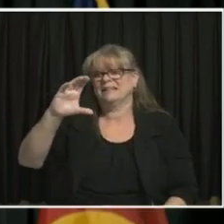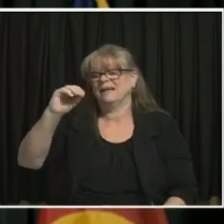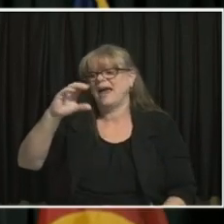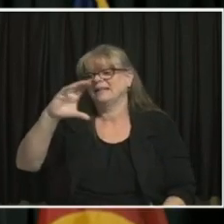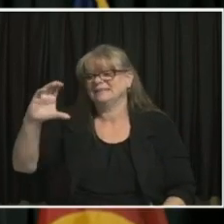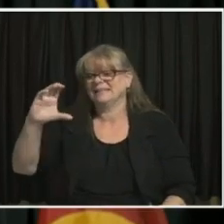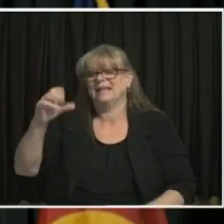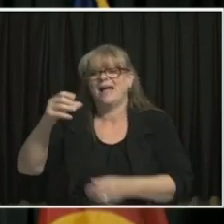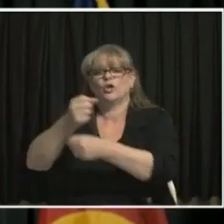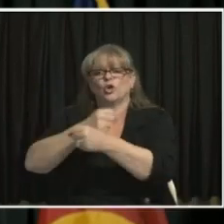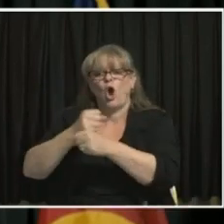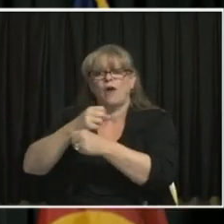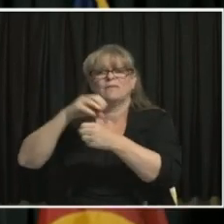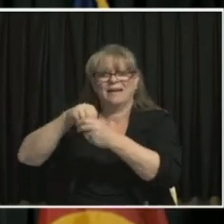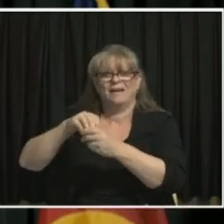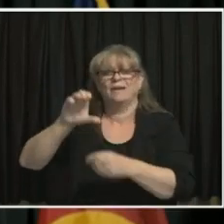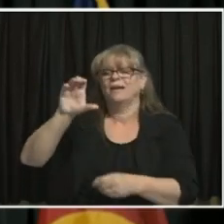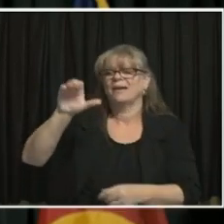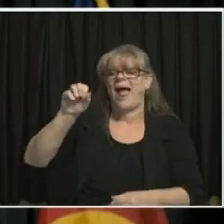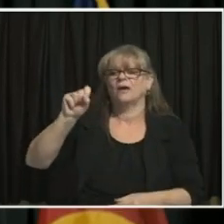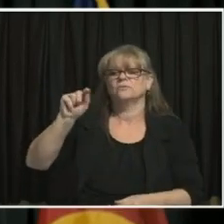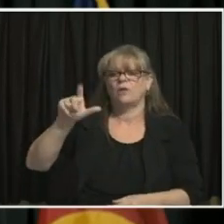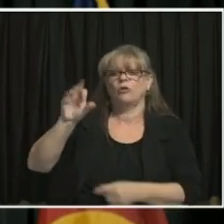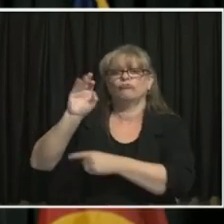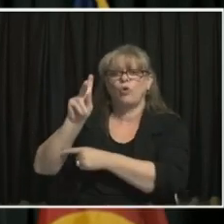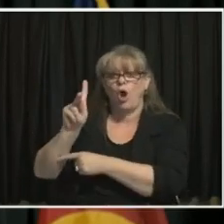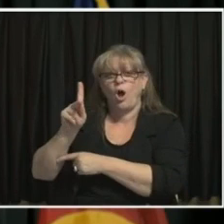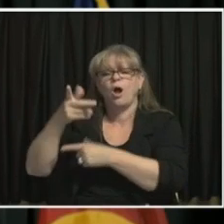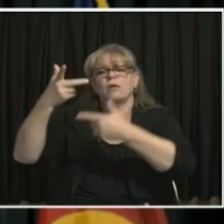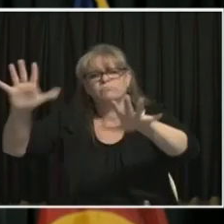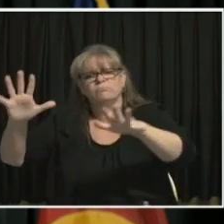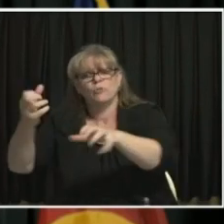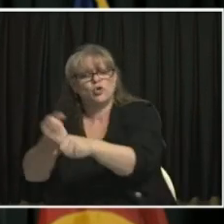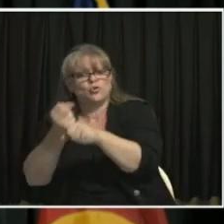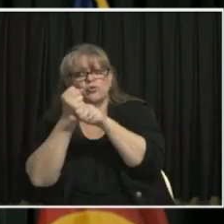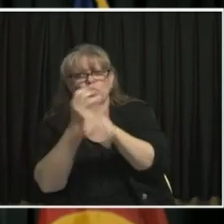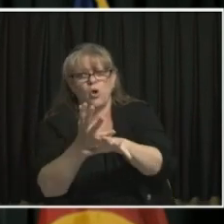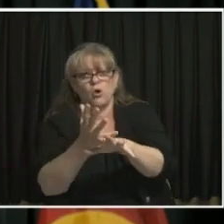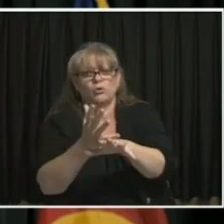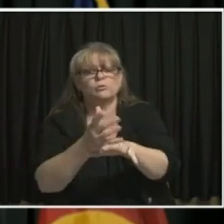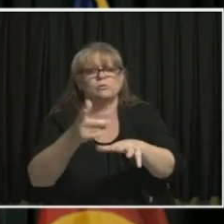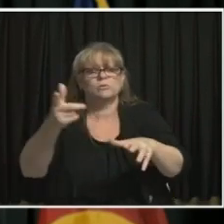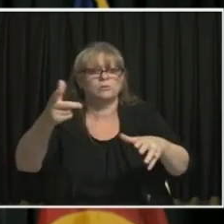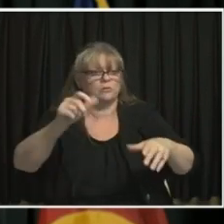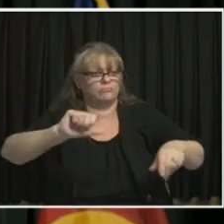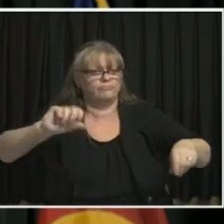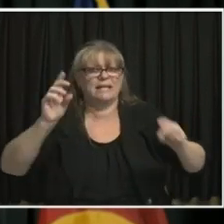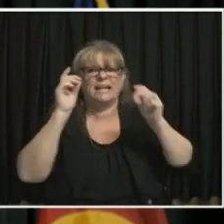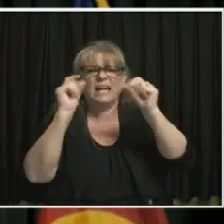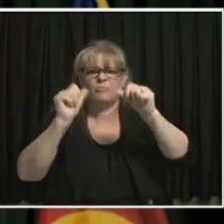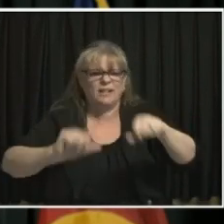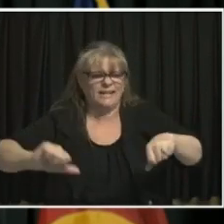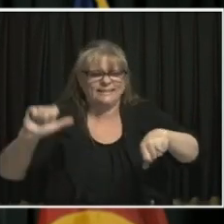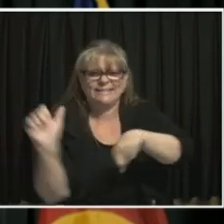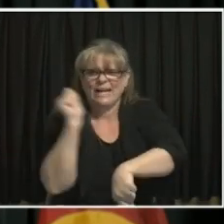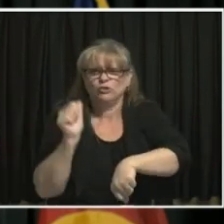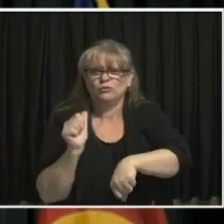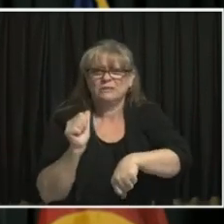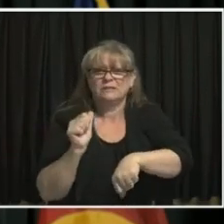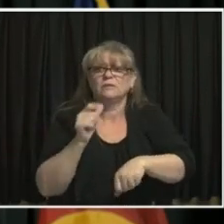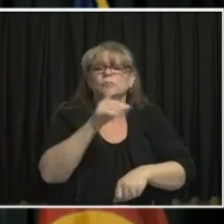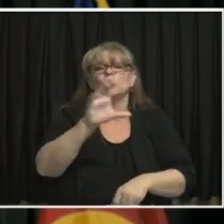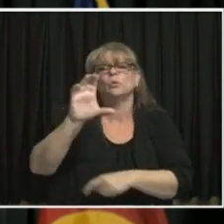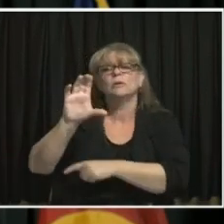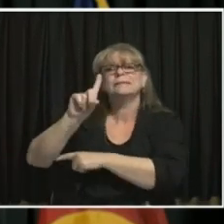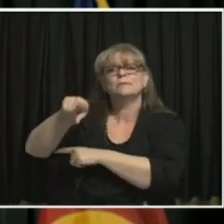Rock is causing an immediate health hazard. As such, CDPHE and the state are using their authority under the Colorado